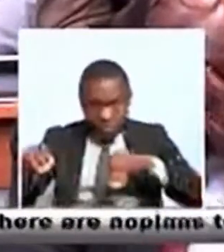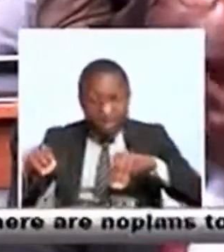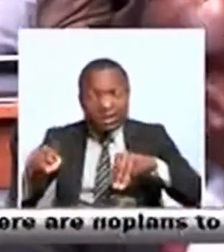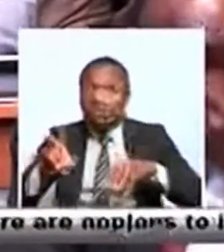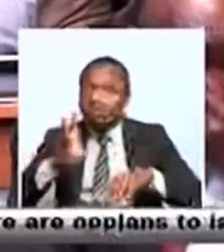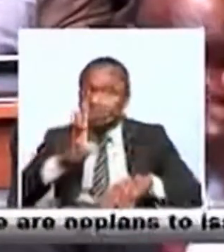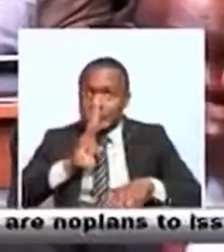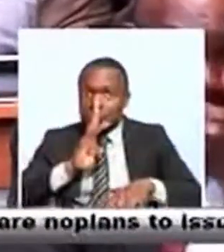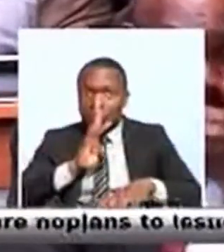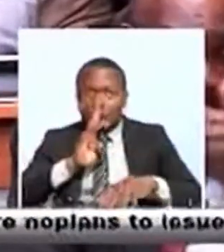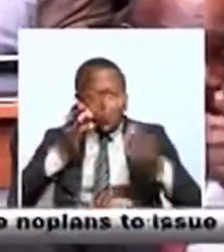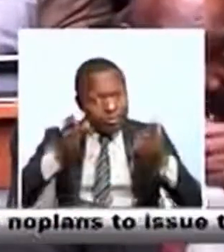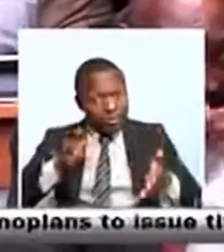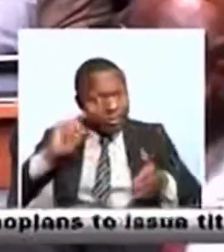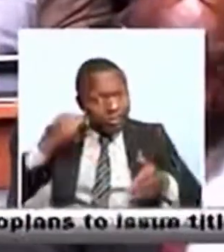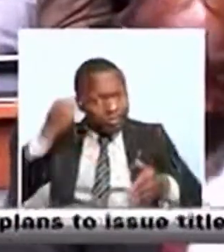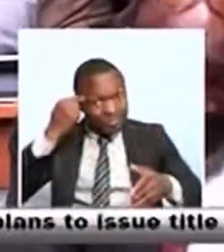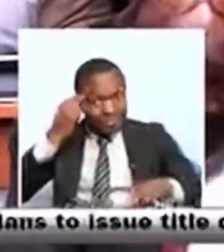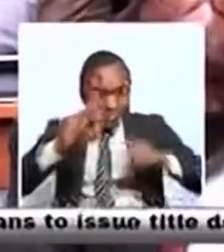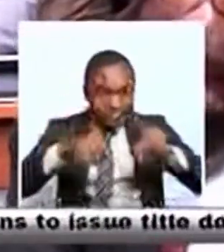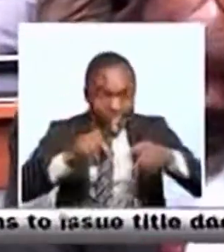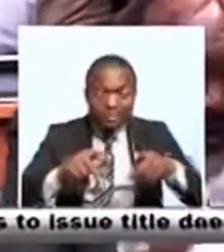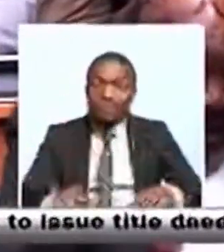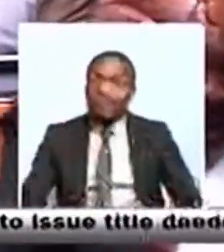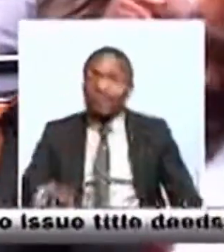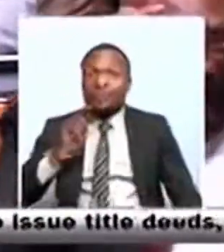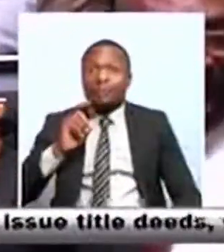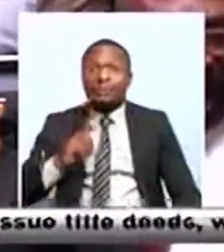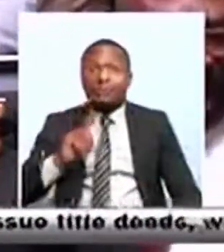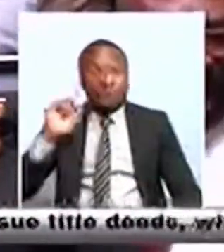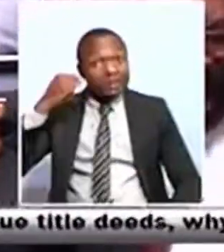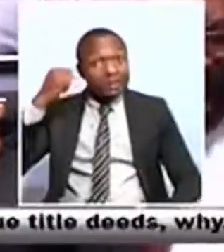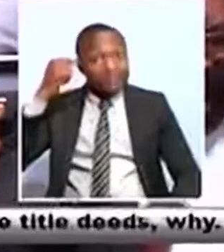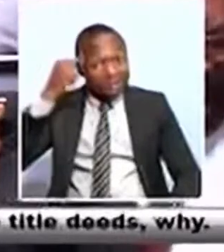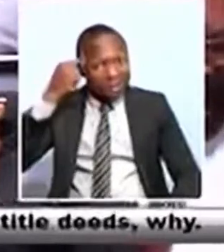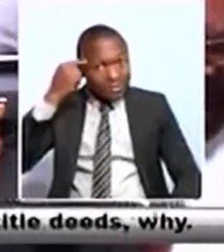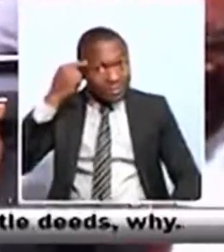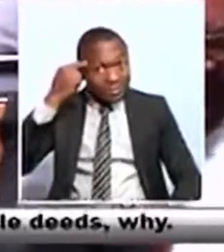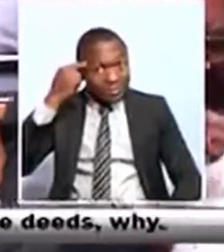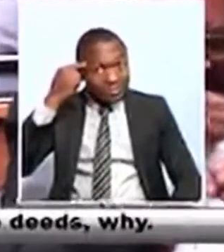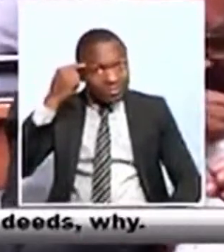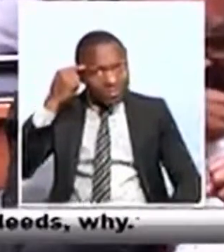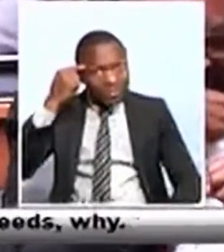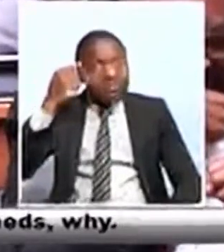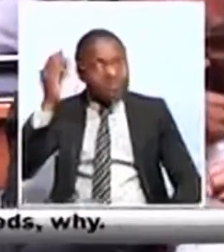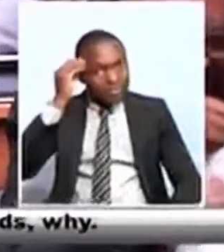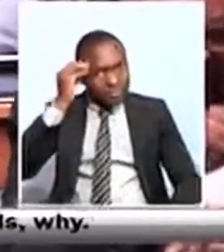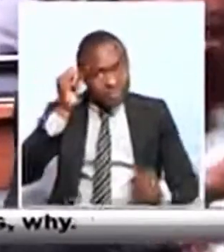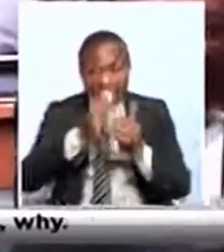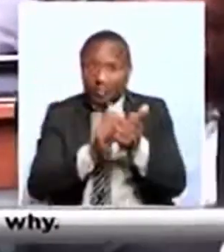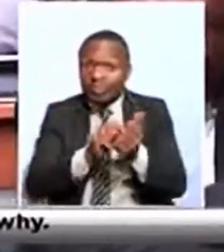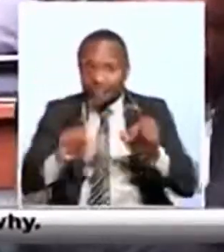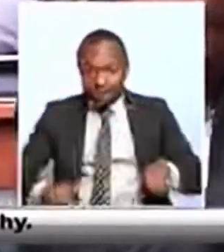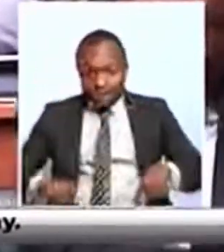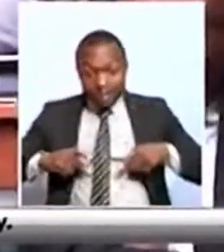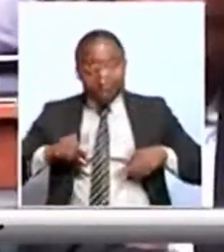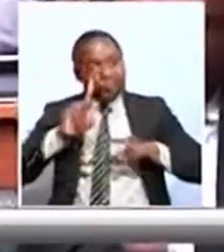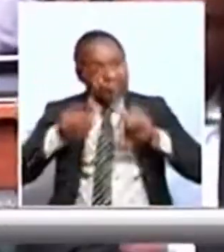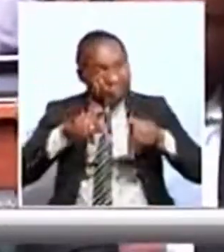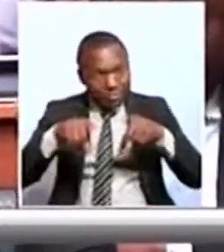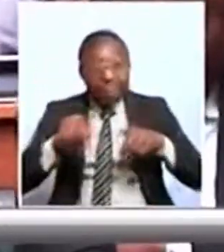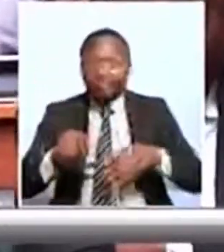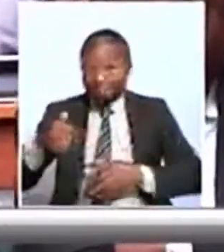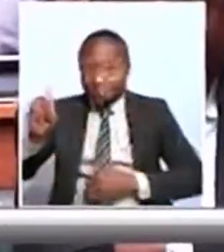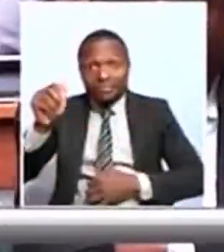here, government for the people. This government is very particular and passionate about the welfare of our people. And I'm